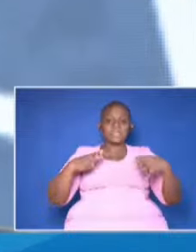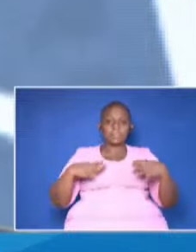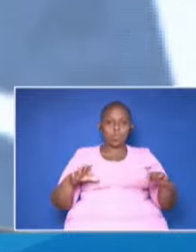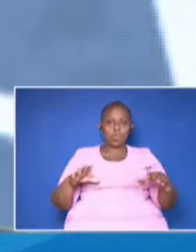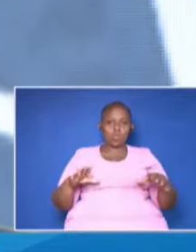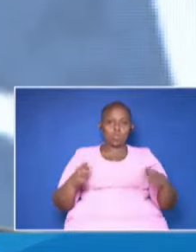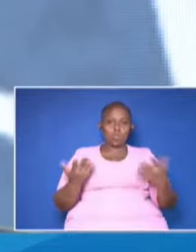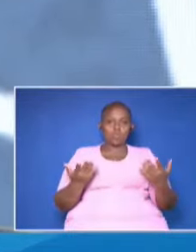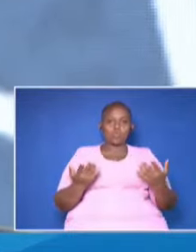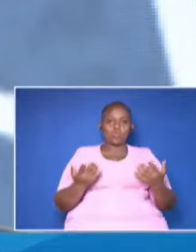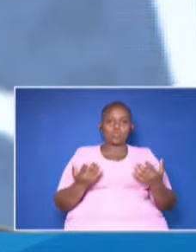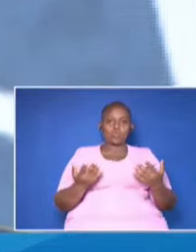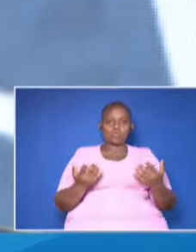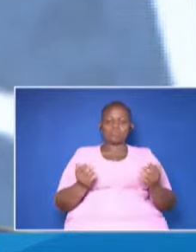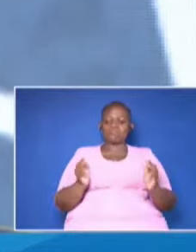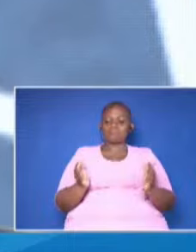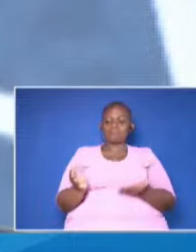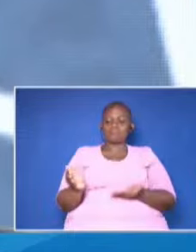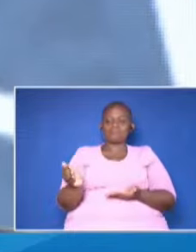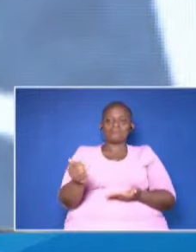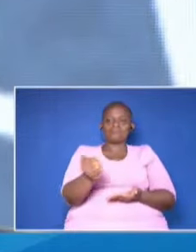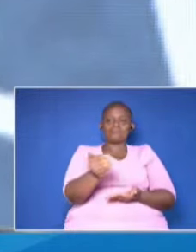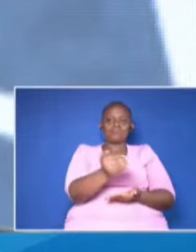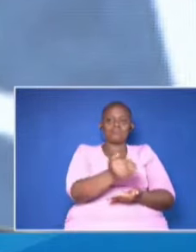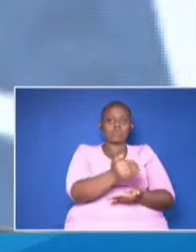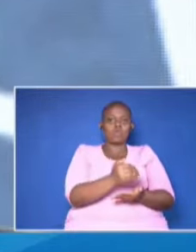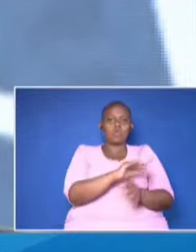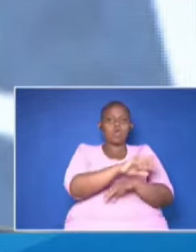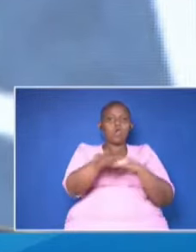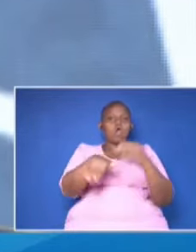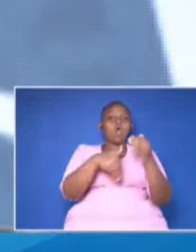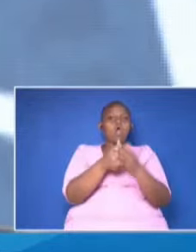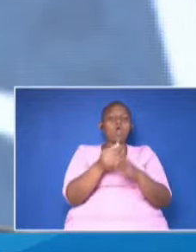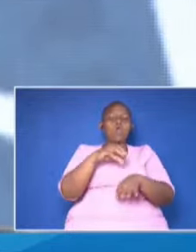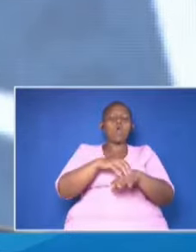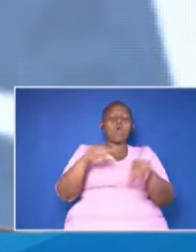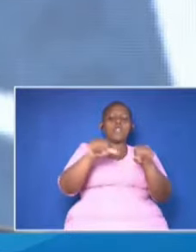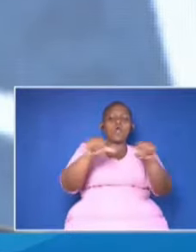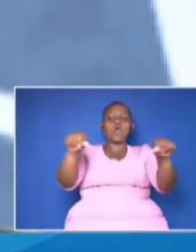people he he gathers them all on an